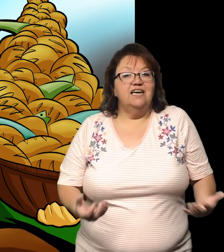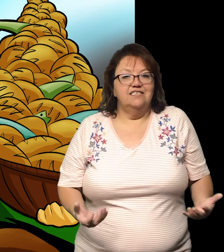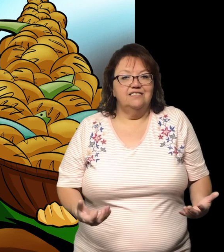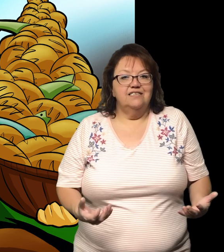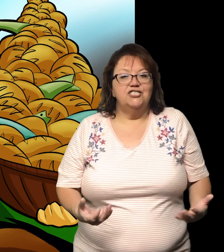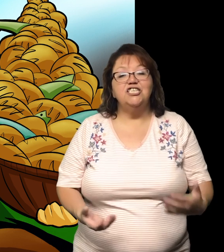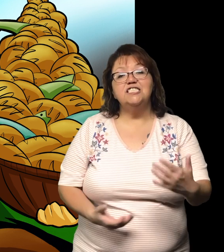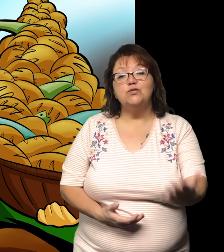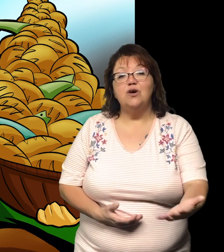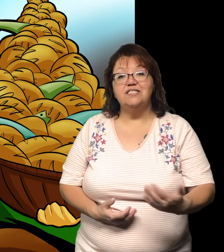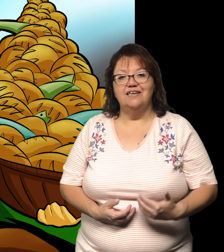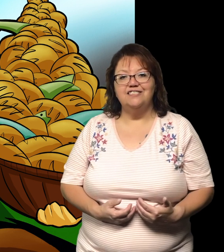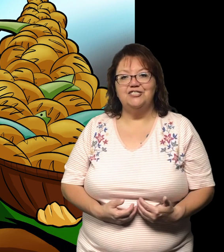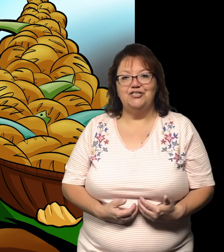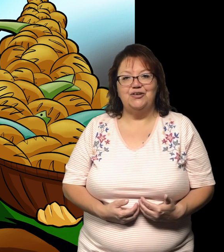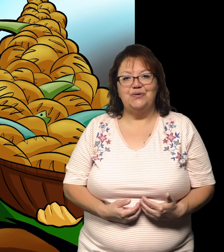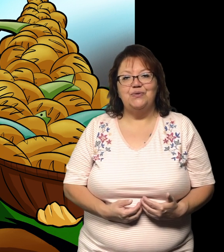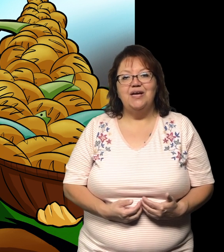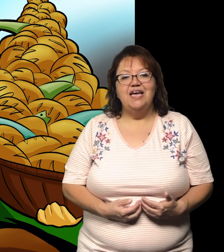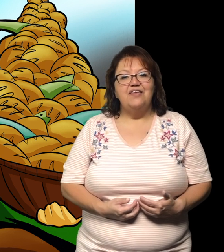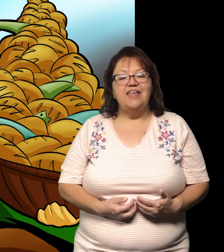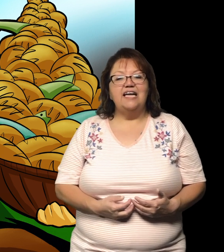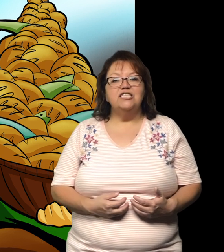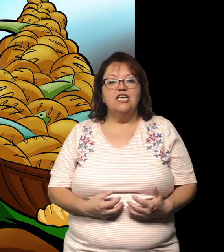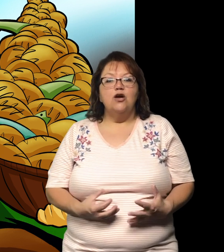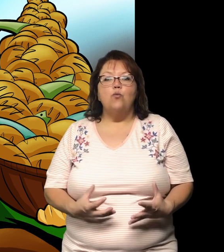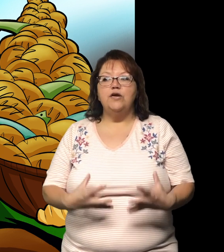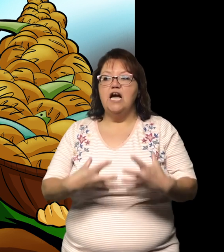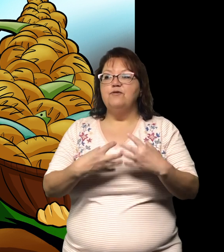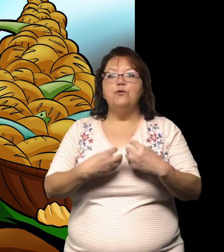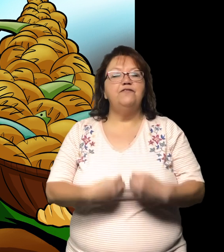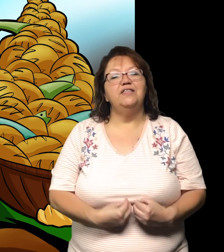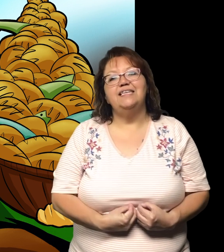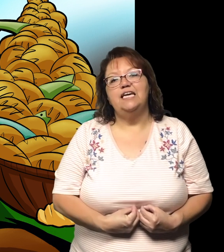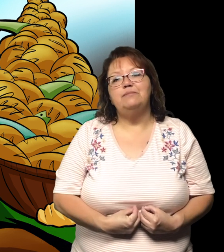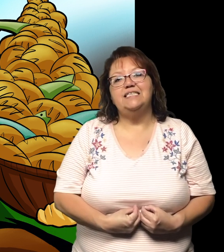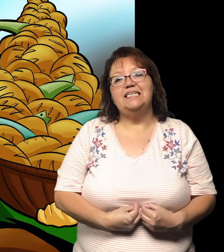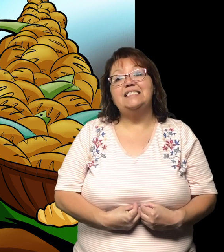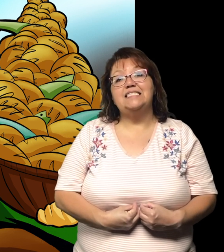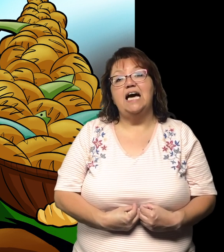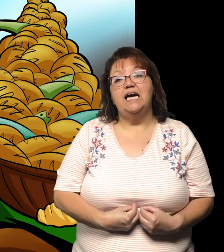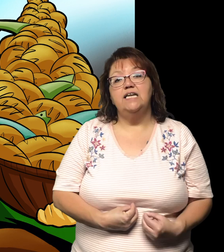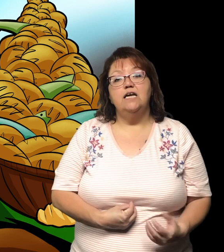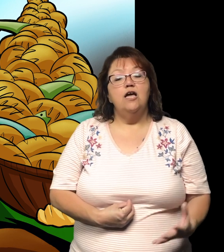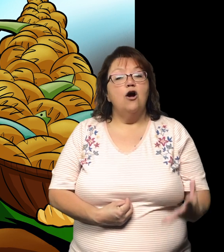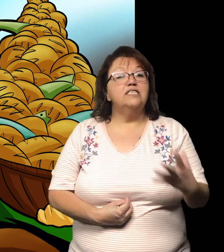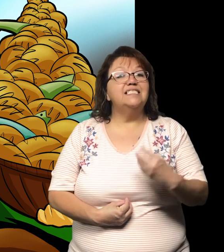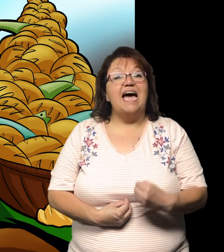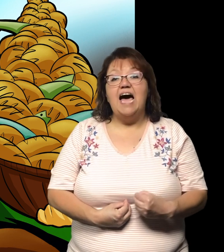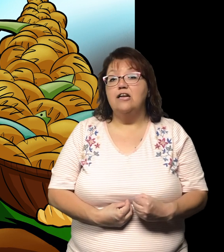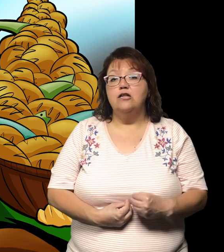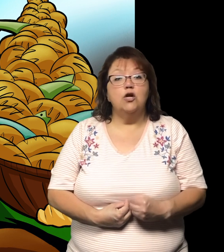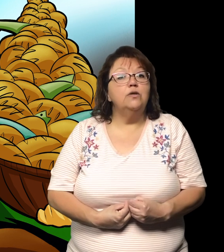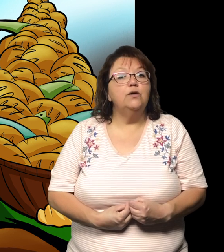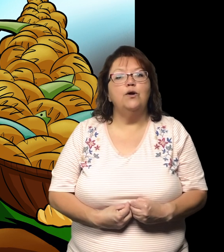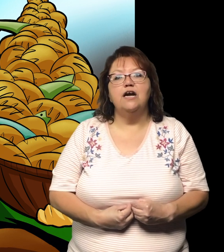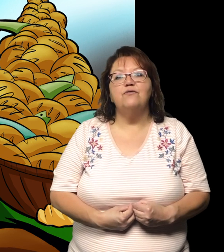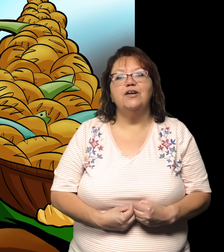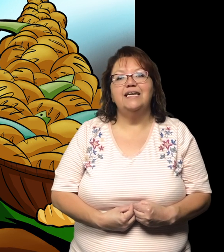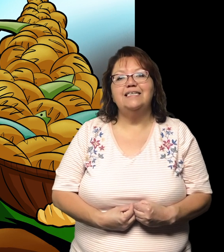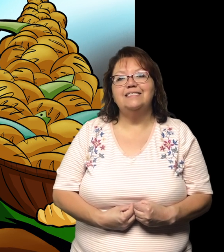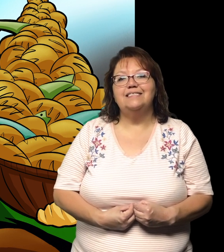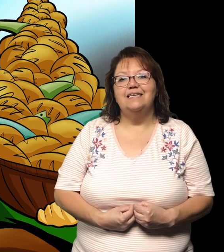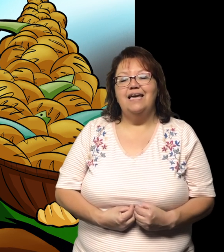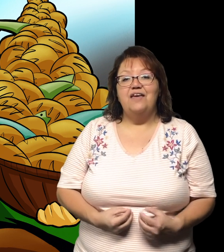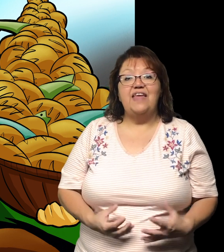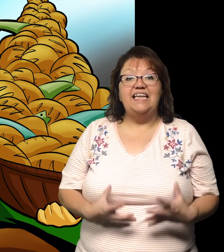Just like us, Jesus wants us to know that whenever we're feeling empty inside, sad, lonely, whatever